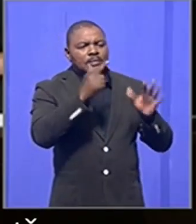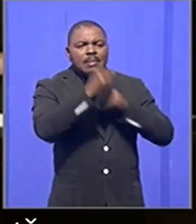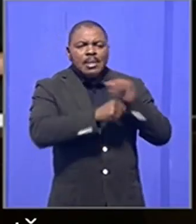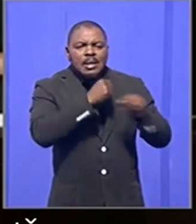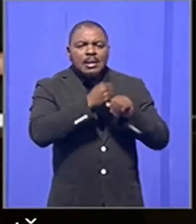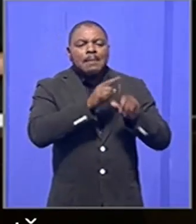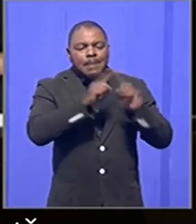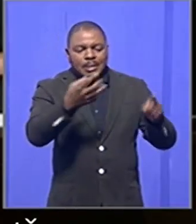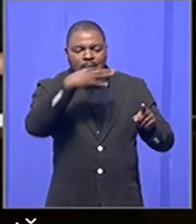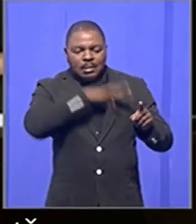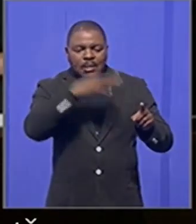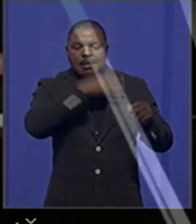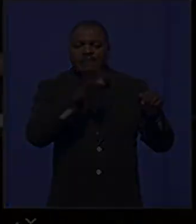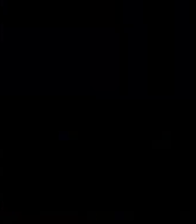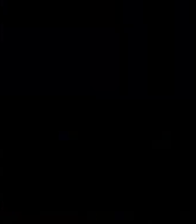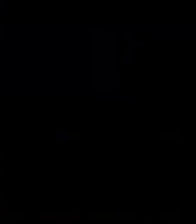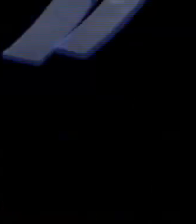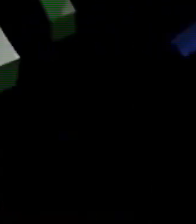full government salaries.